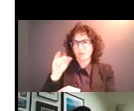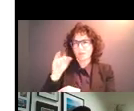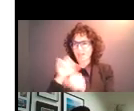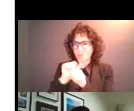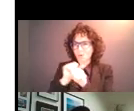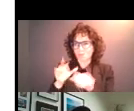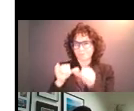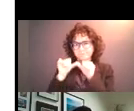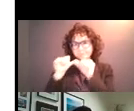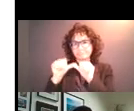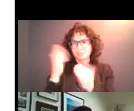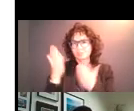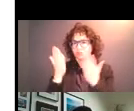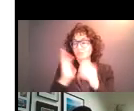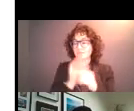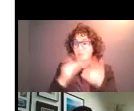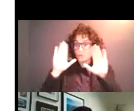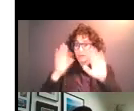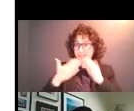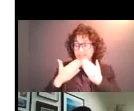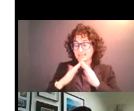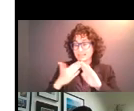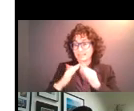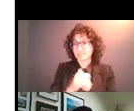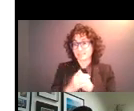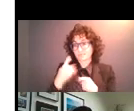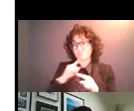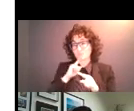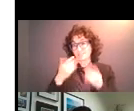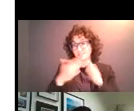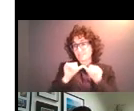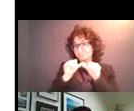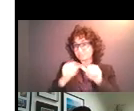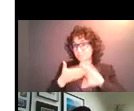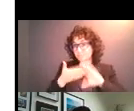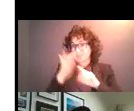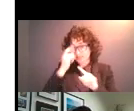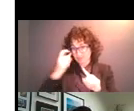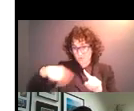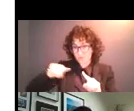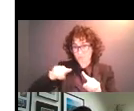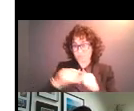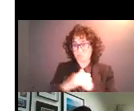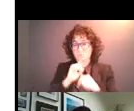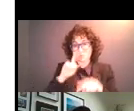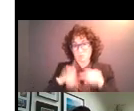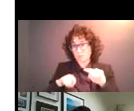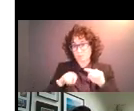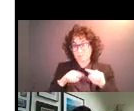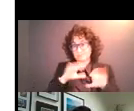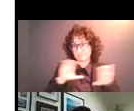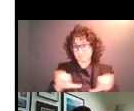this great city. And this city runs because of you, and we wouldn't be where we are today without all of your hard work and